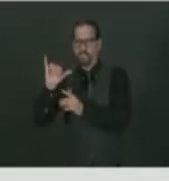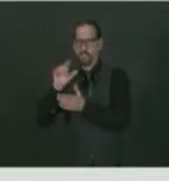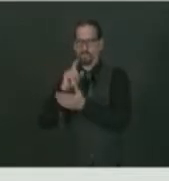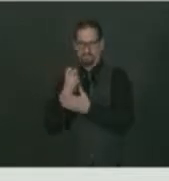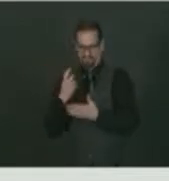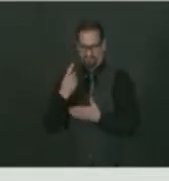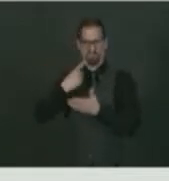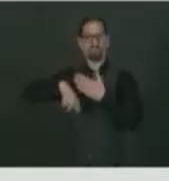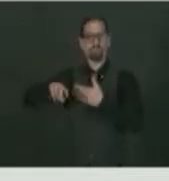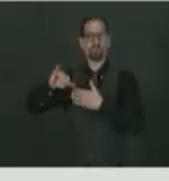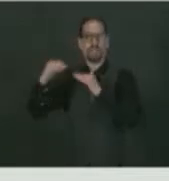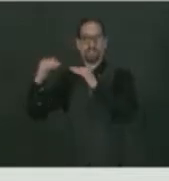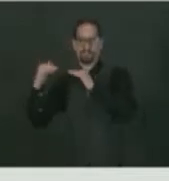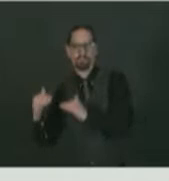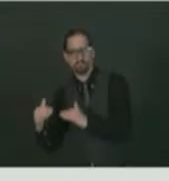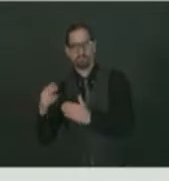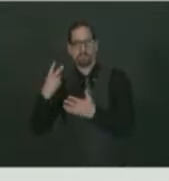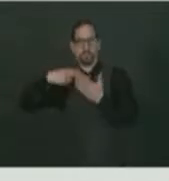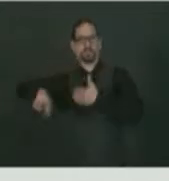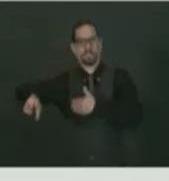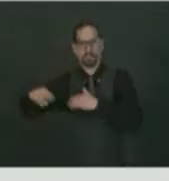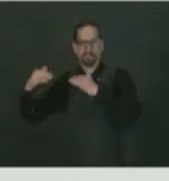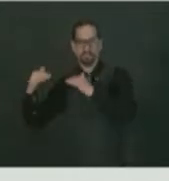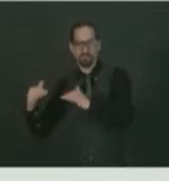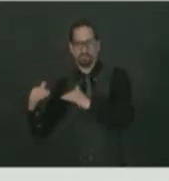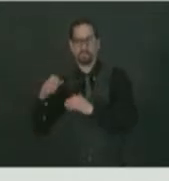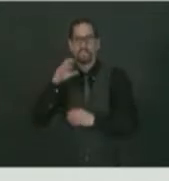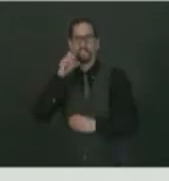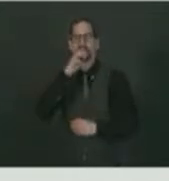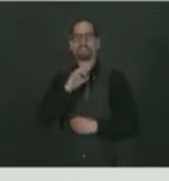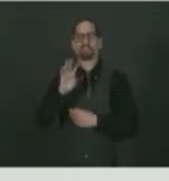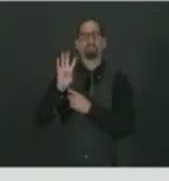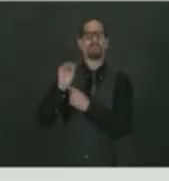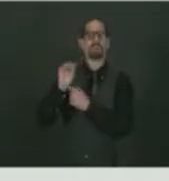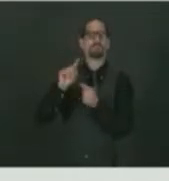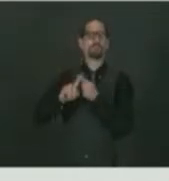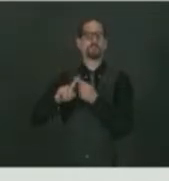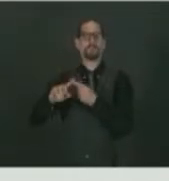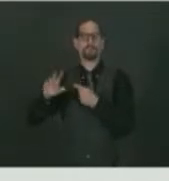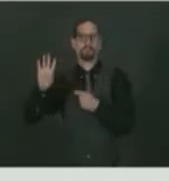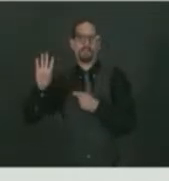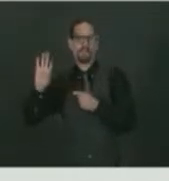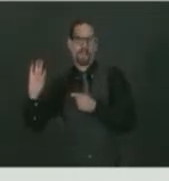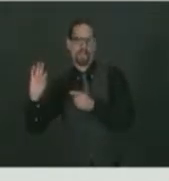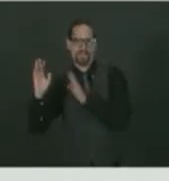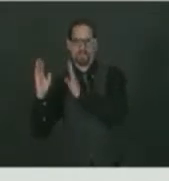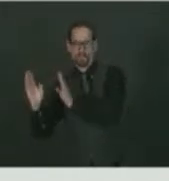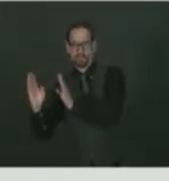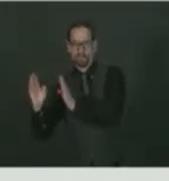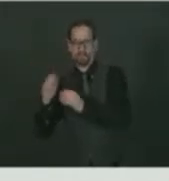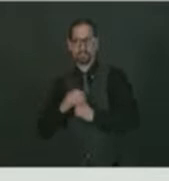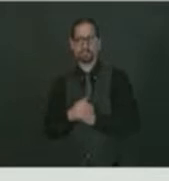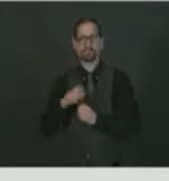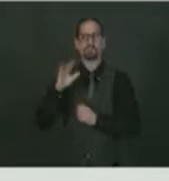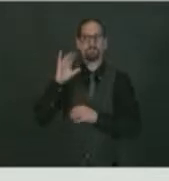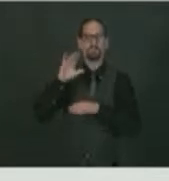we anticipate opening eligibility to people who are 40 to 49 years of age on April 12th.